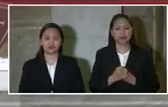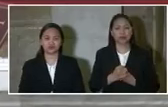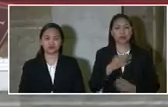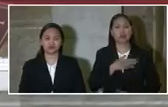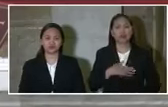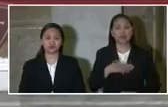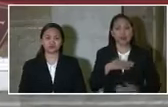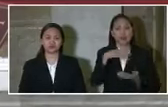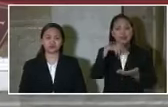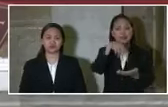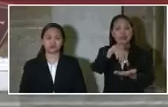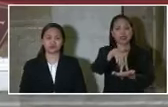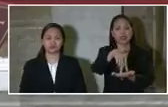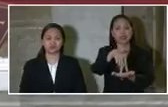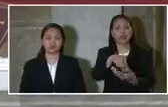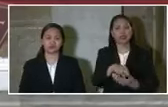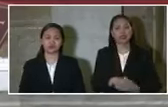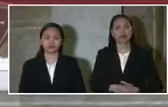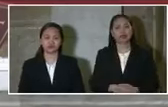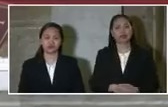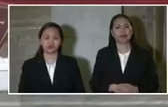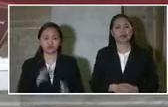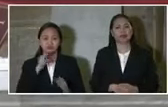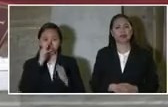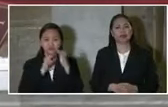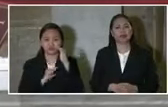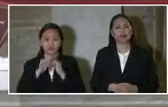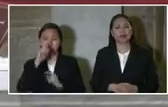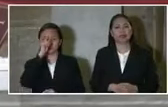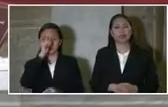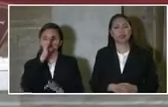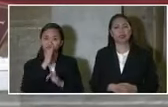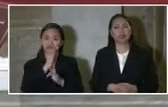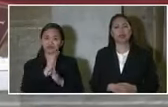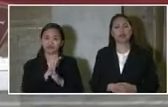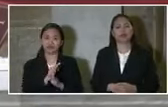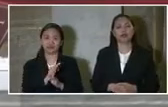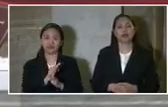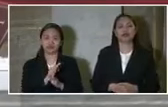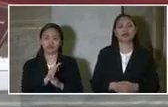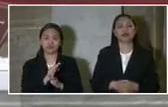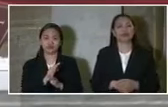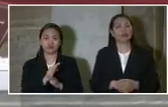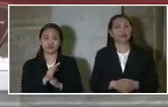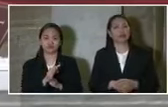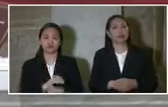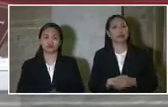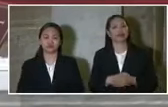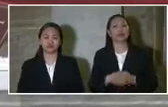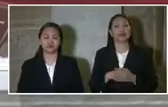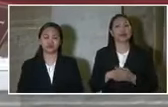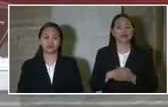Please all stand. The mystery of faith.